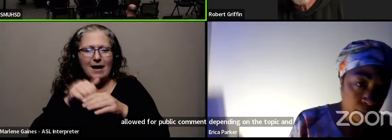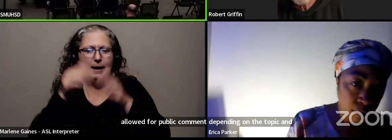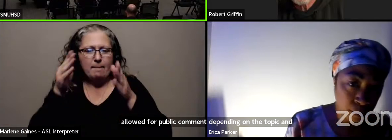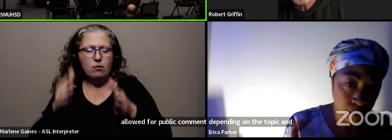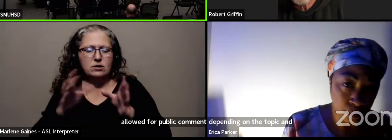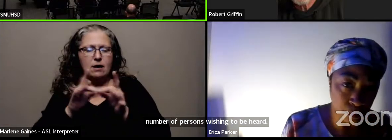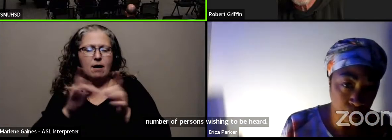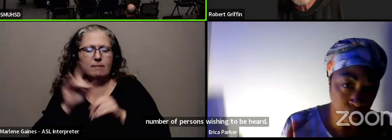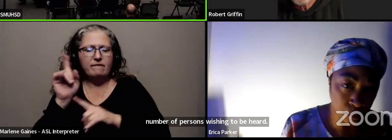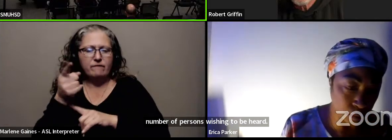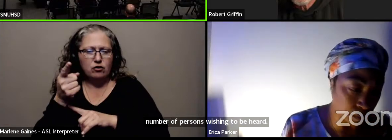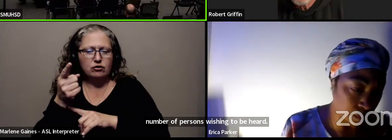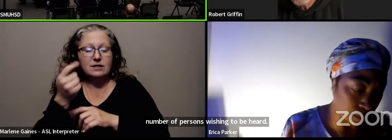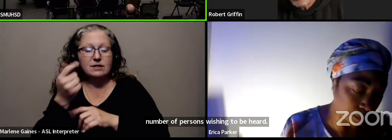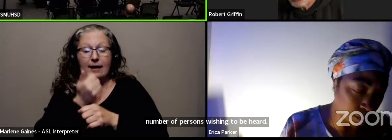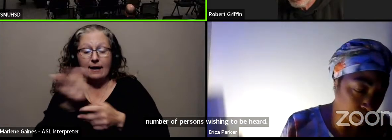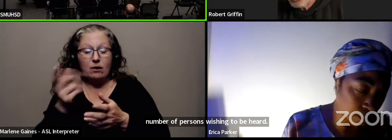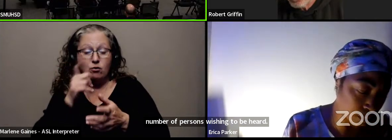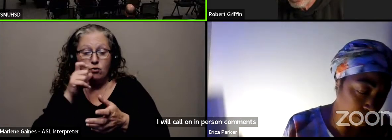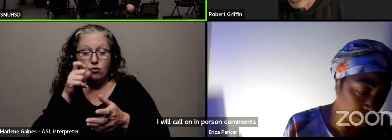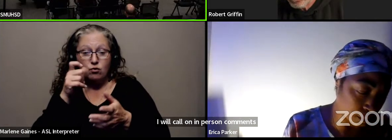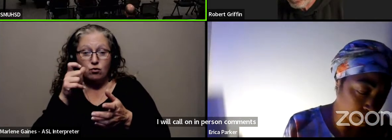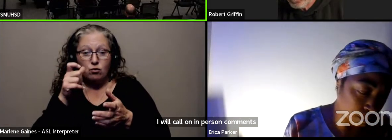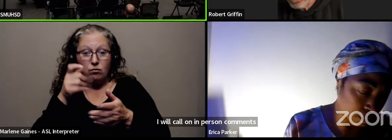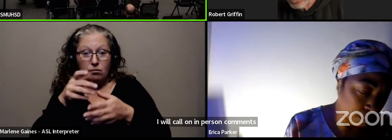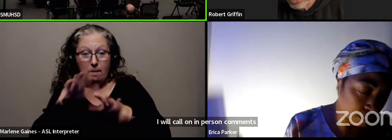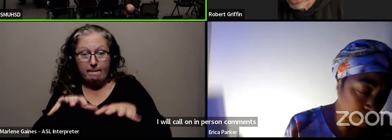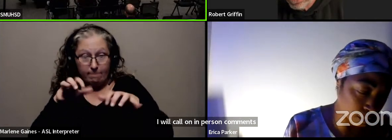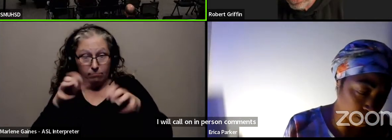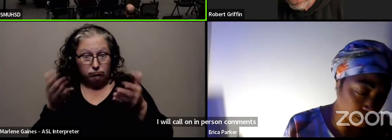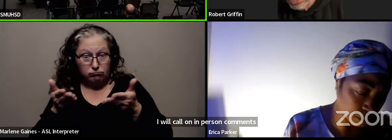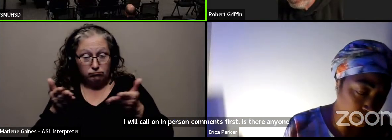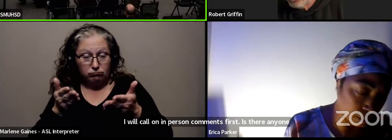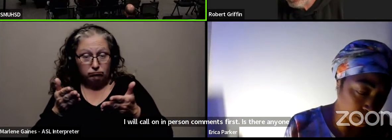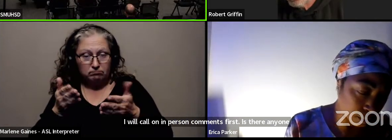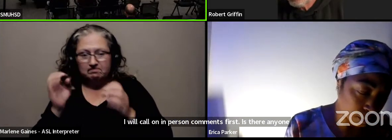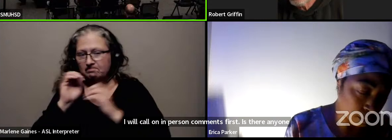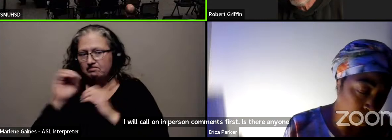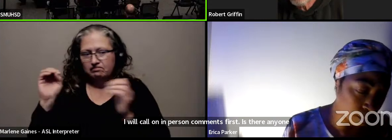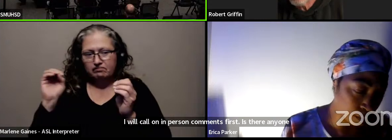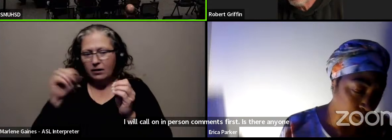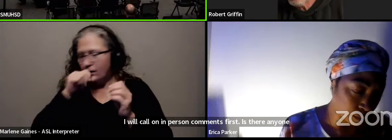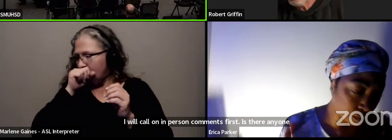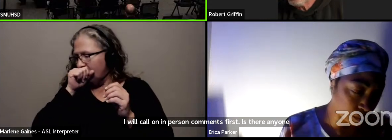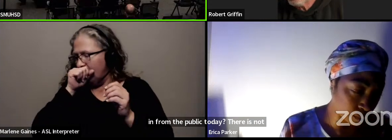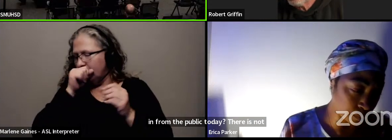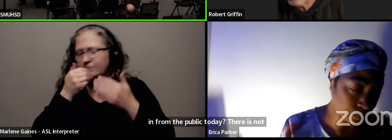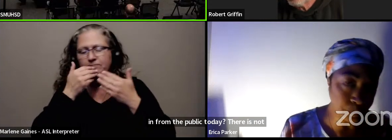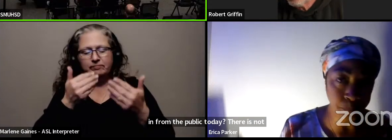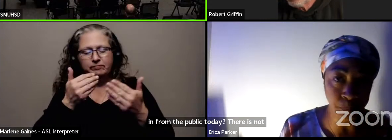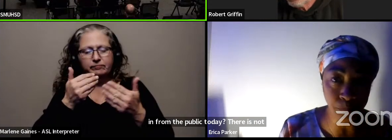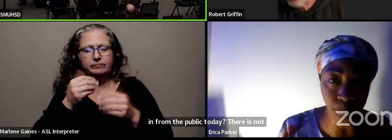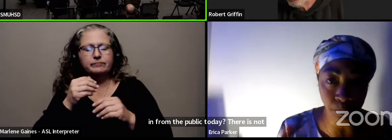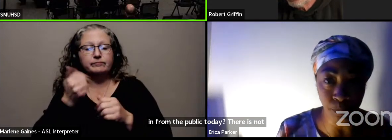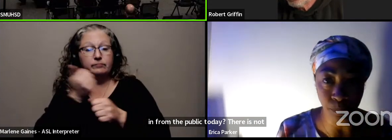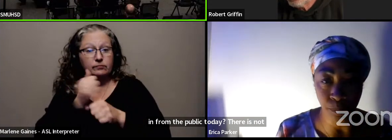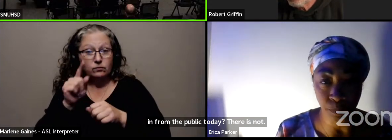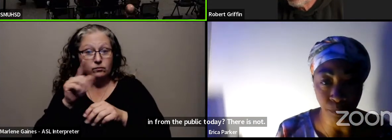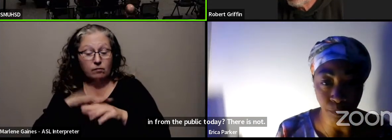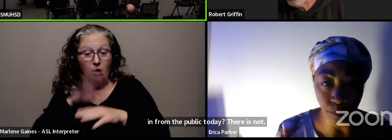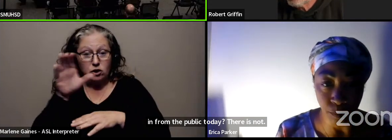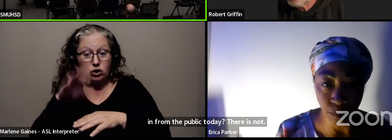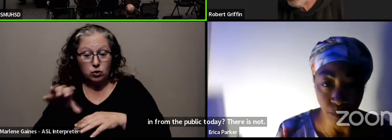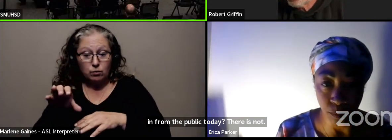comments first. Is there anyone from the public today? There is not. Thank you. Okay. Is there anyone on